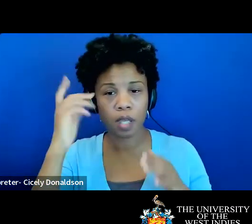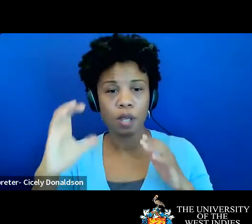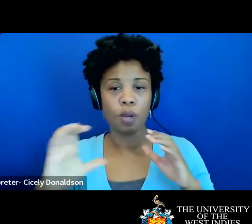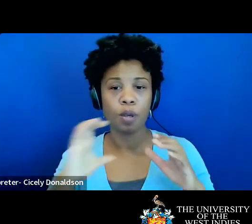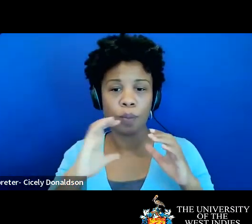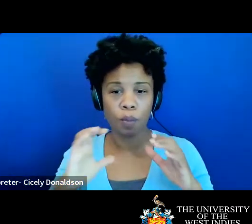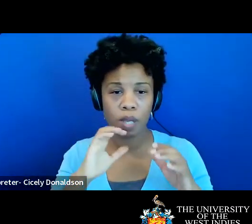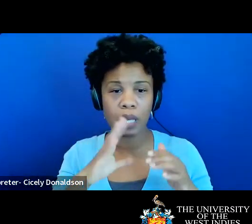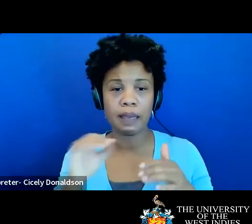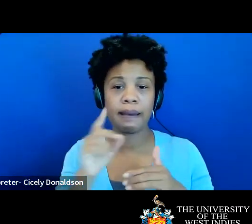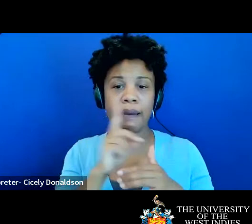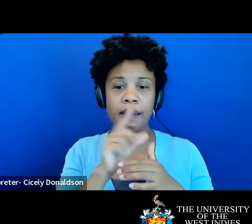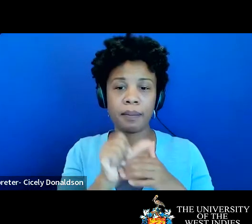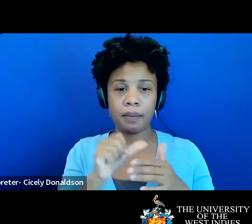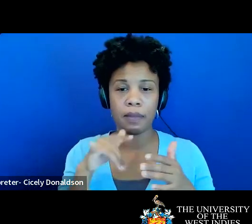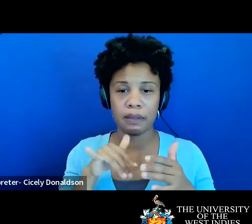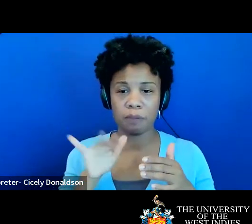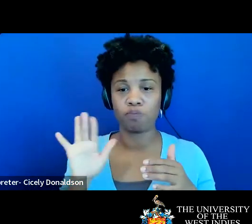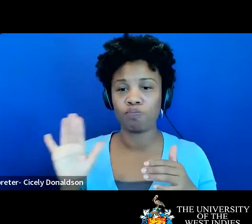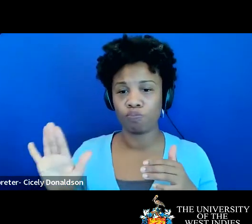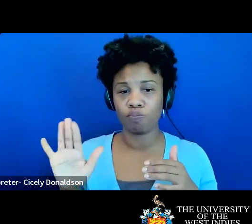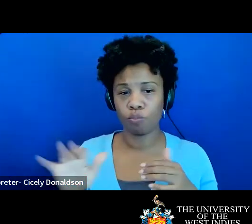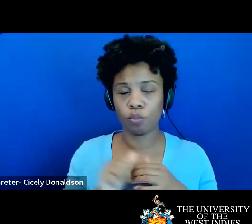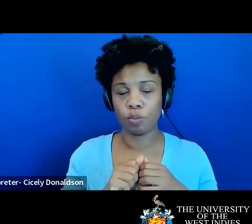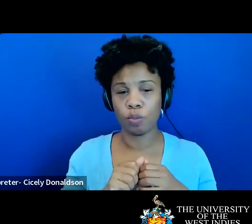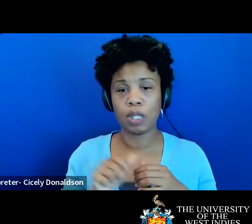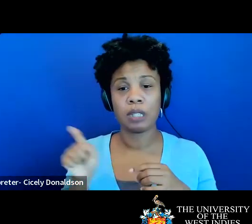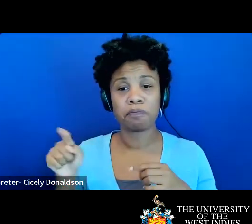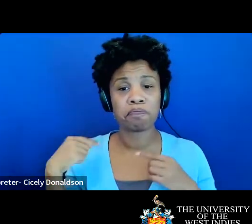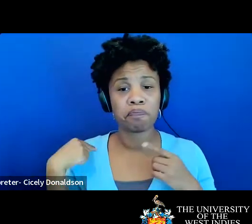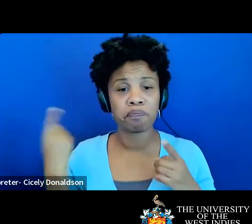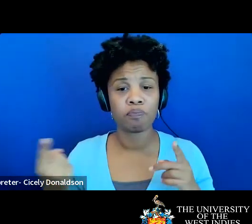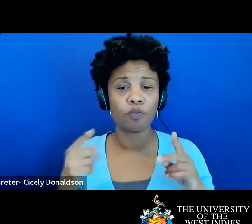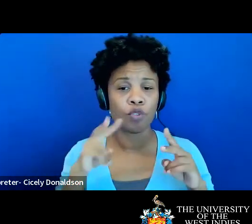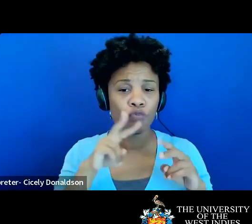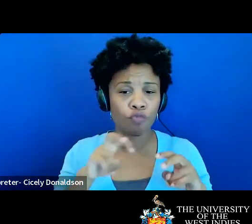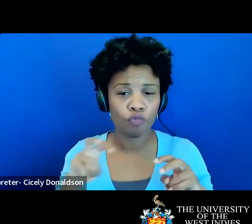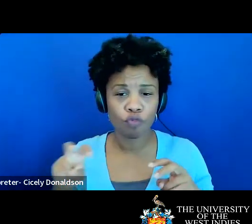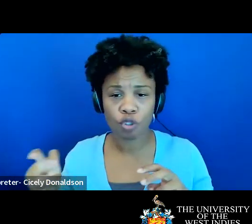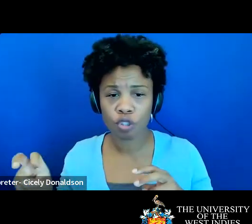communication and disability studies. He has researched and published